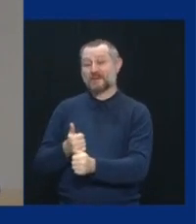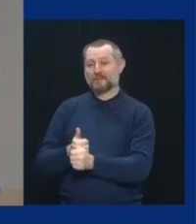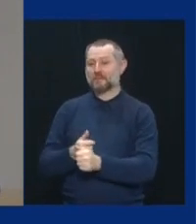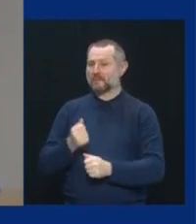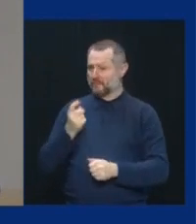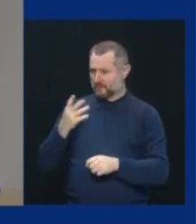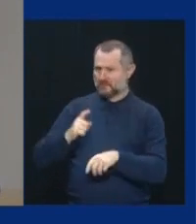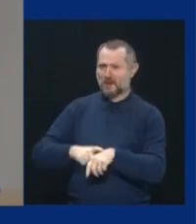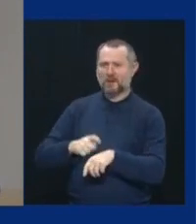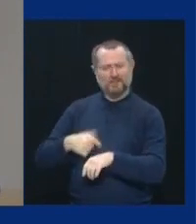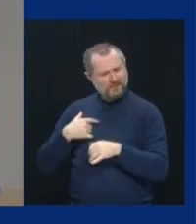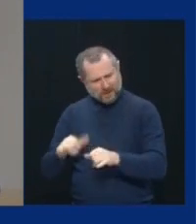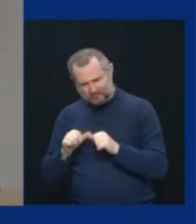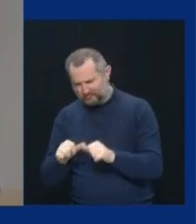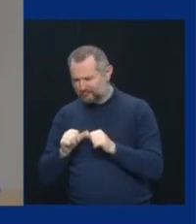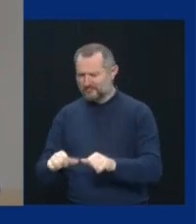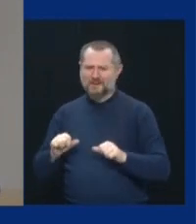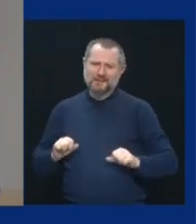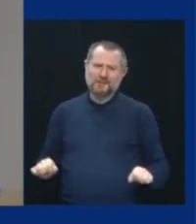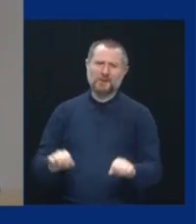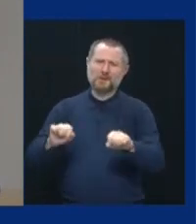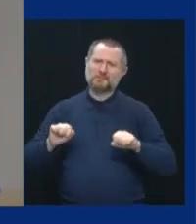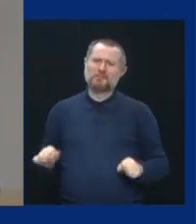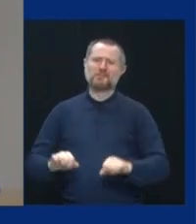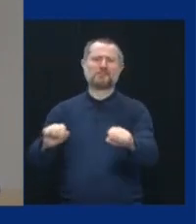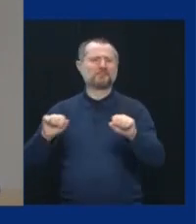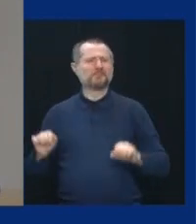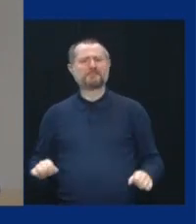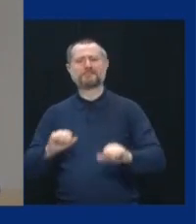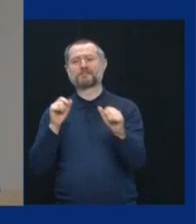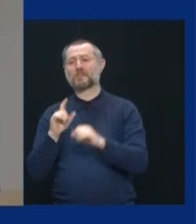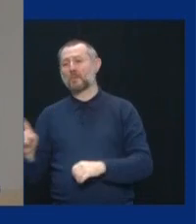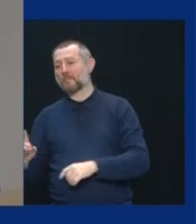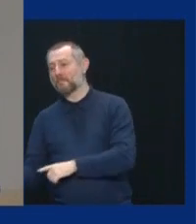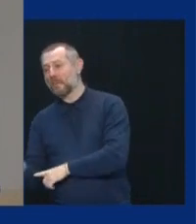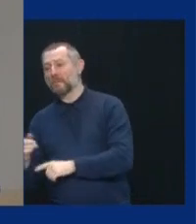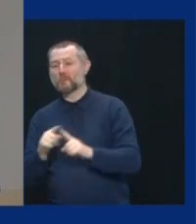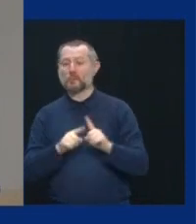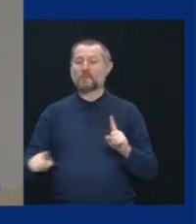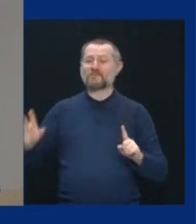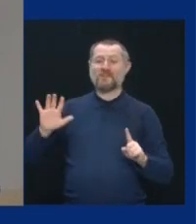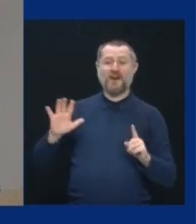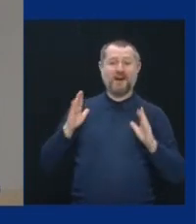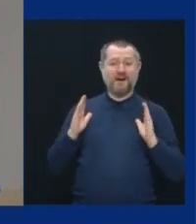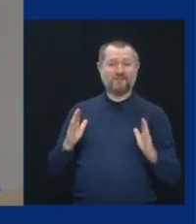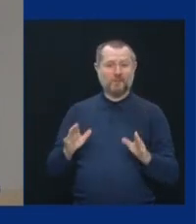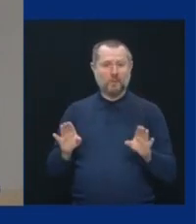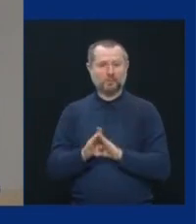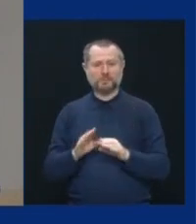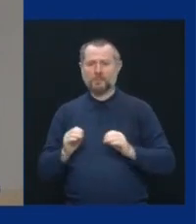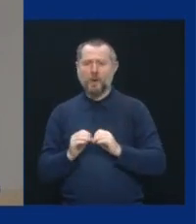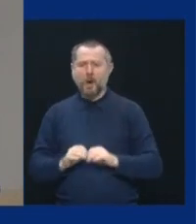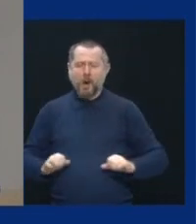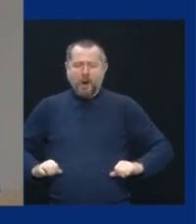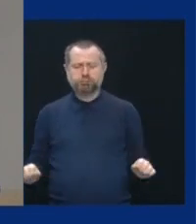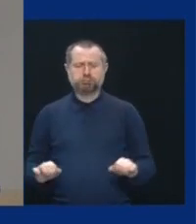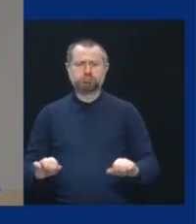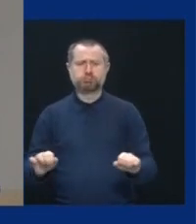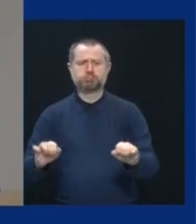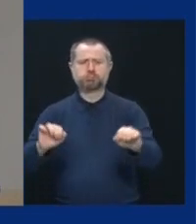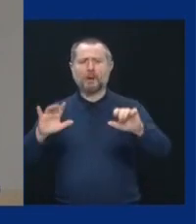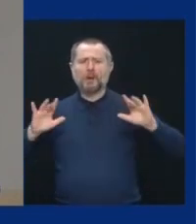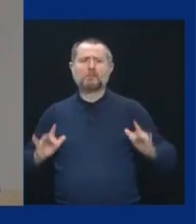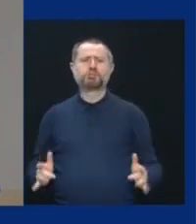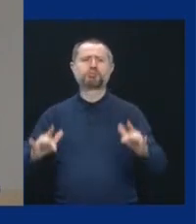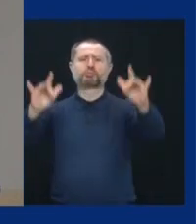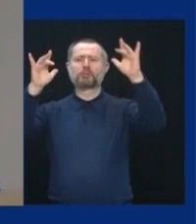will continue. When we are closed from 1 to 5, we are able to clean much more efficiently without customers in the system. That window of cleaning will now